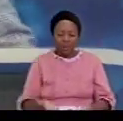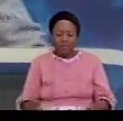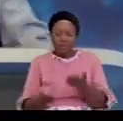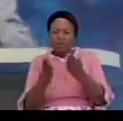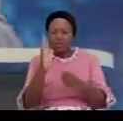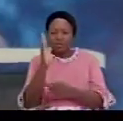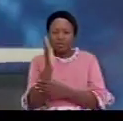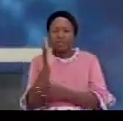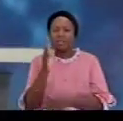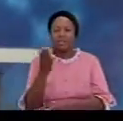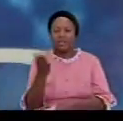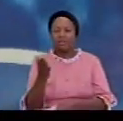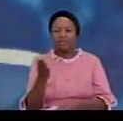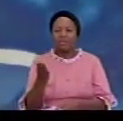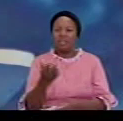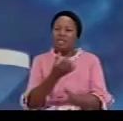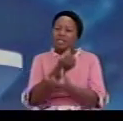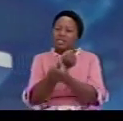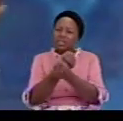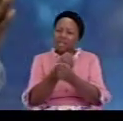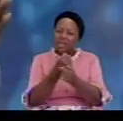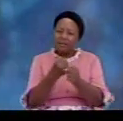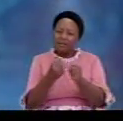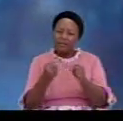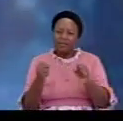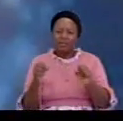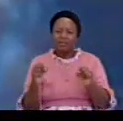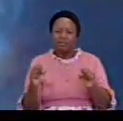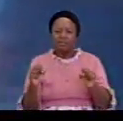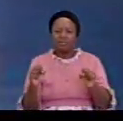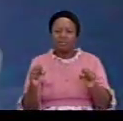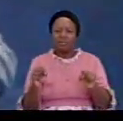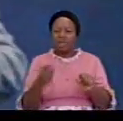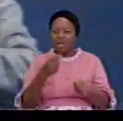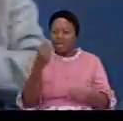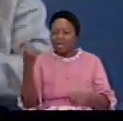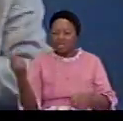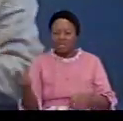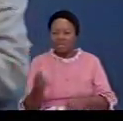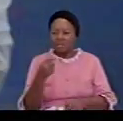there. Salvation. Eternal life.